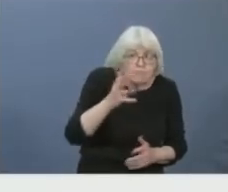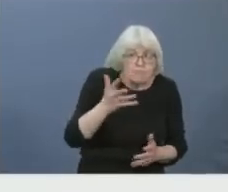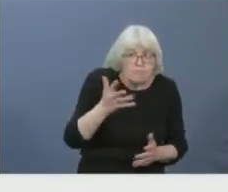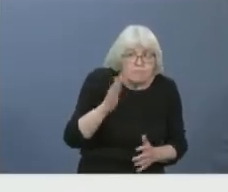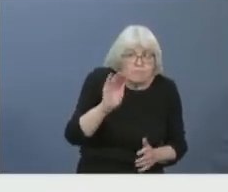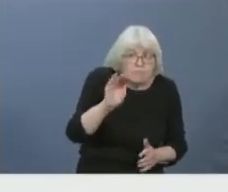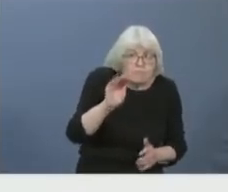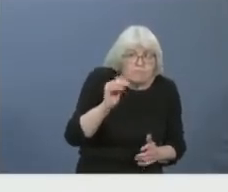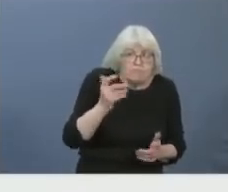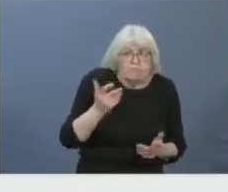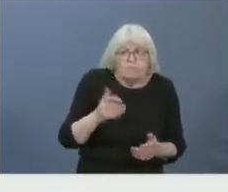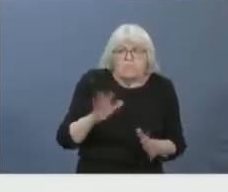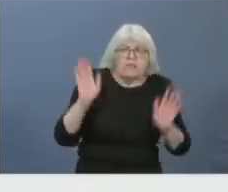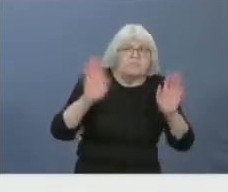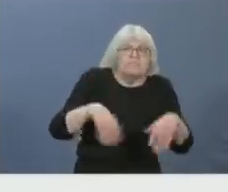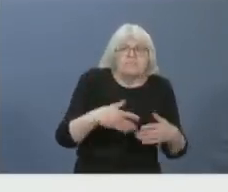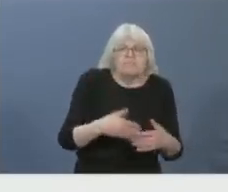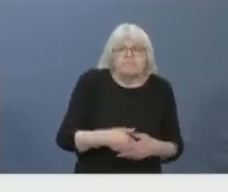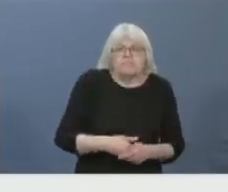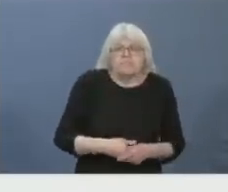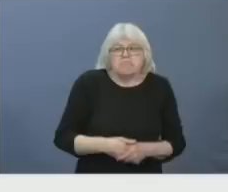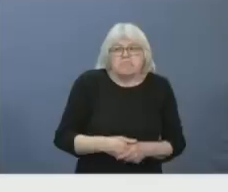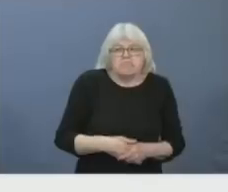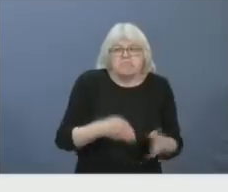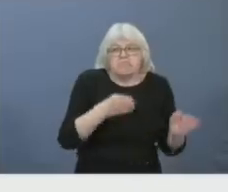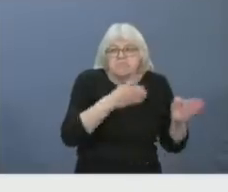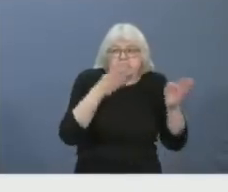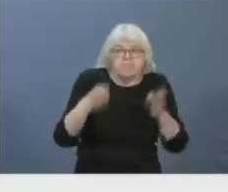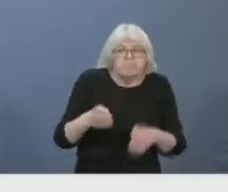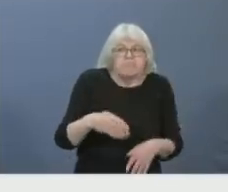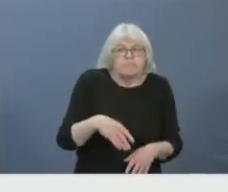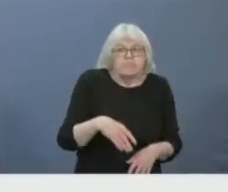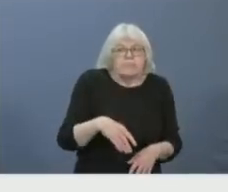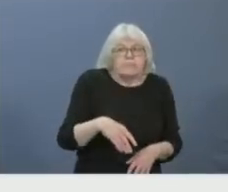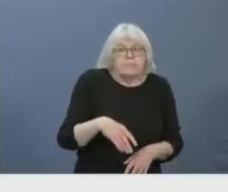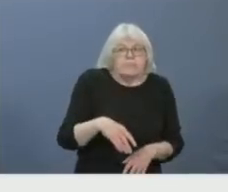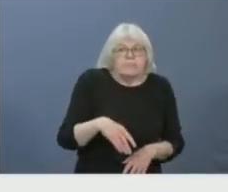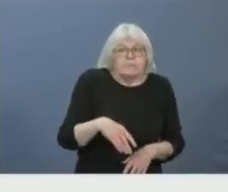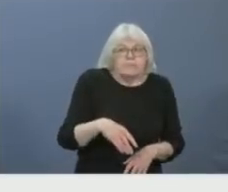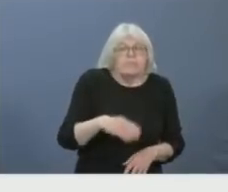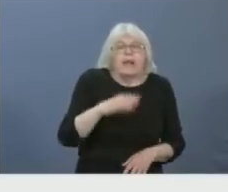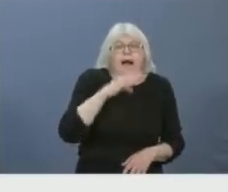Okay, we will move next to Tim Bousquet with the Halifax Examiner. Go ahead, Tim.